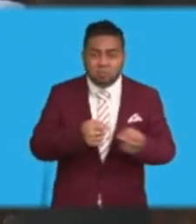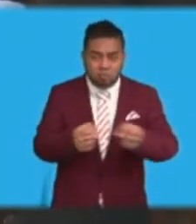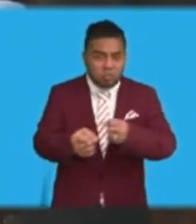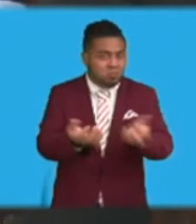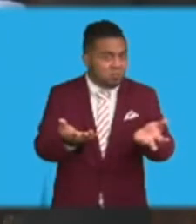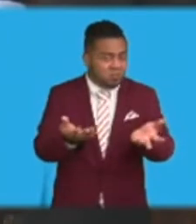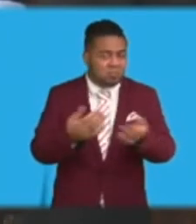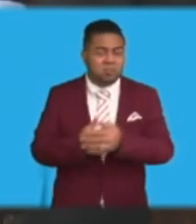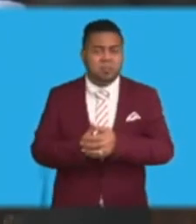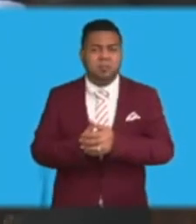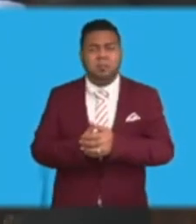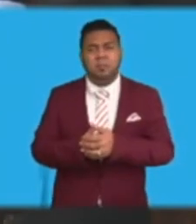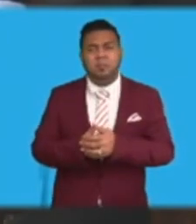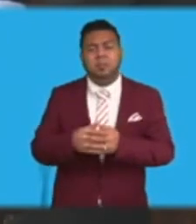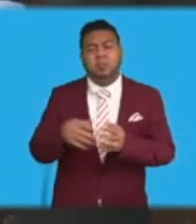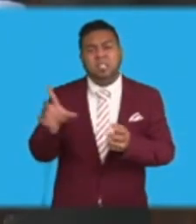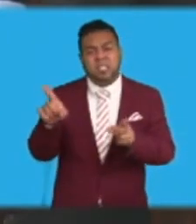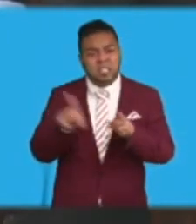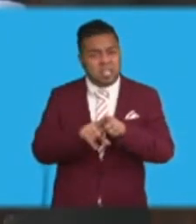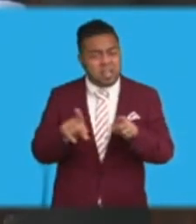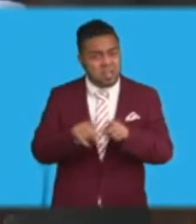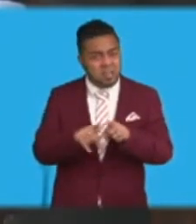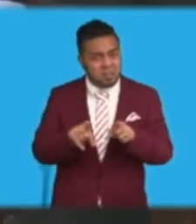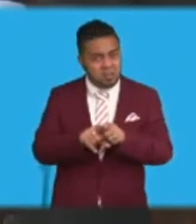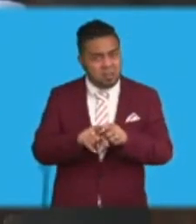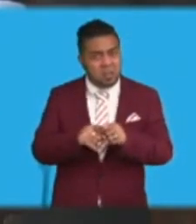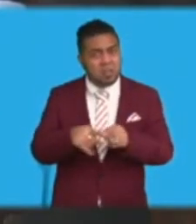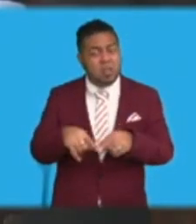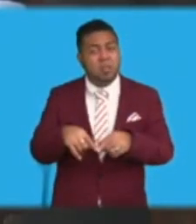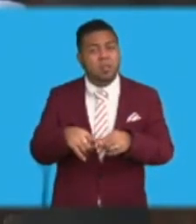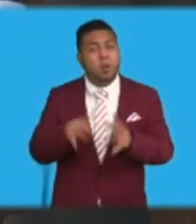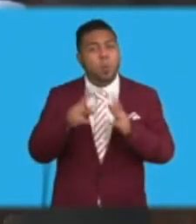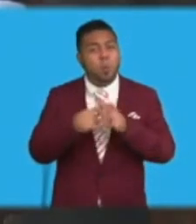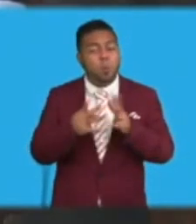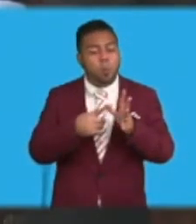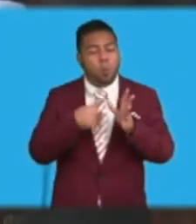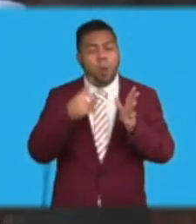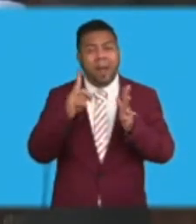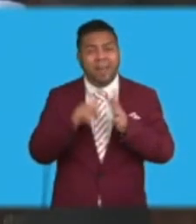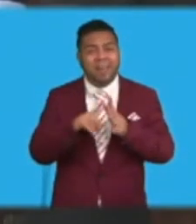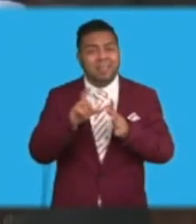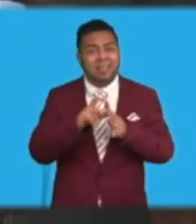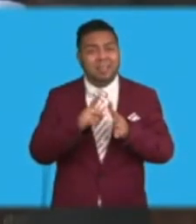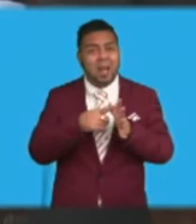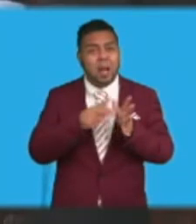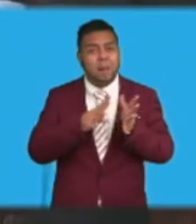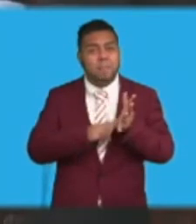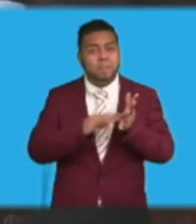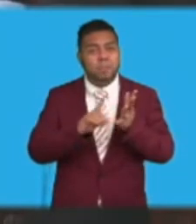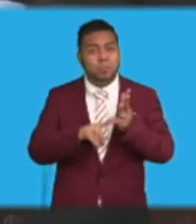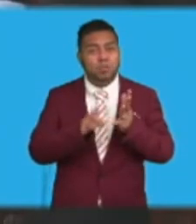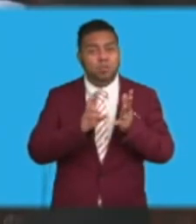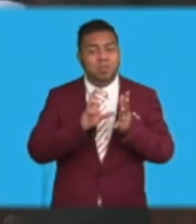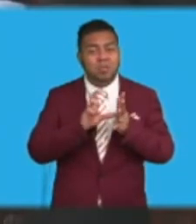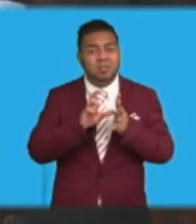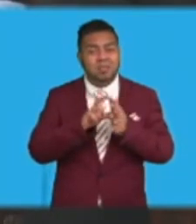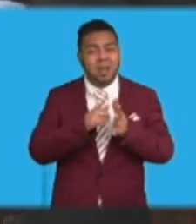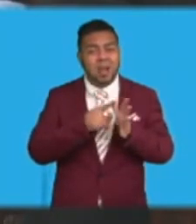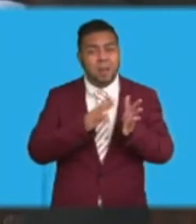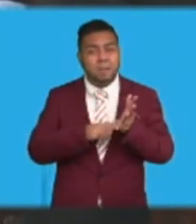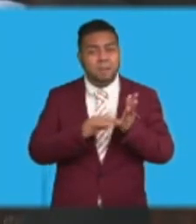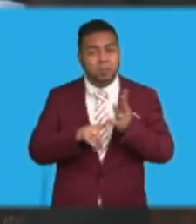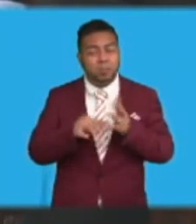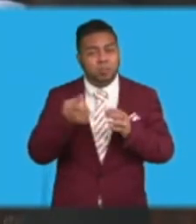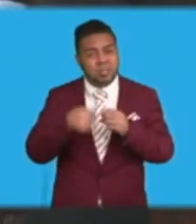26 December last year, the Waindamu settlement in Nakasi was noted to still facing a